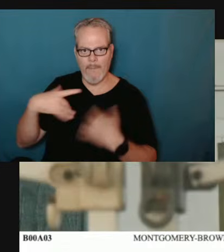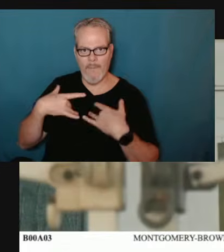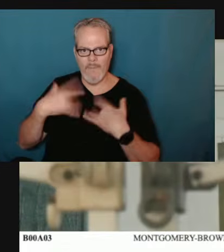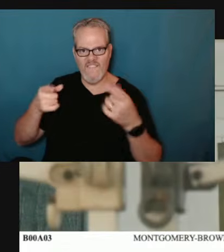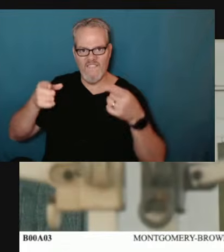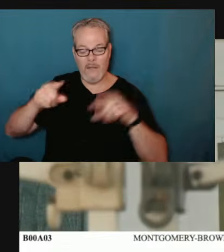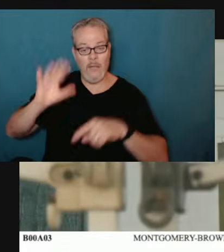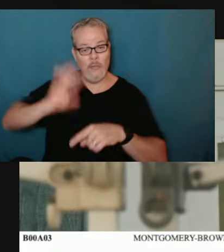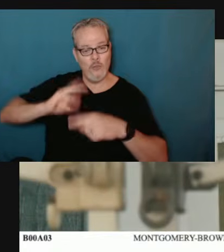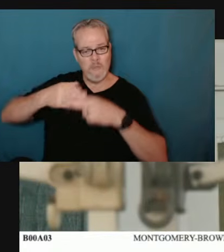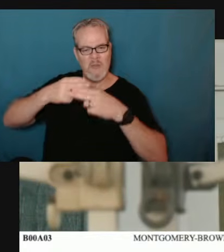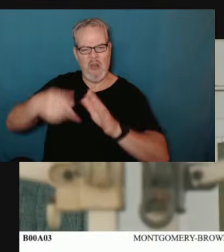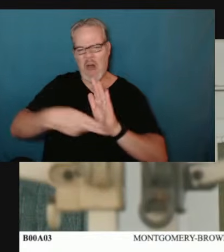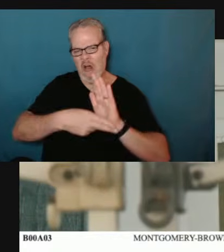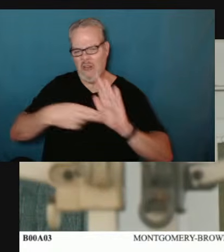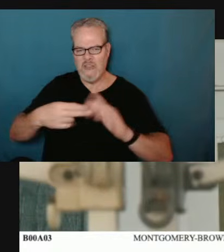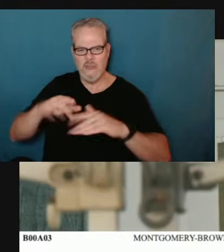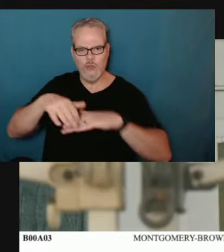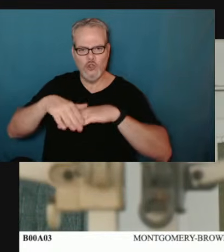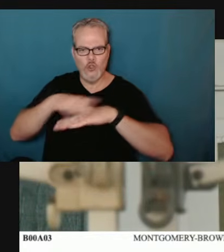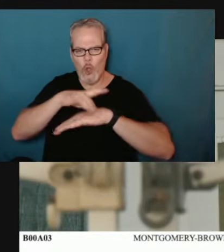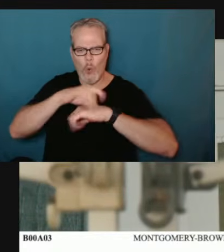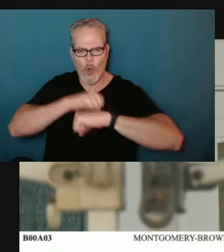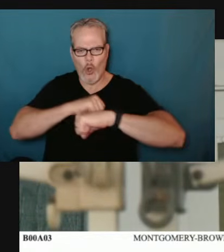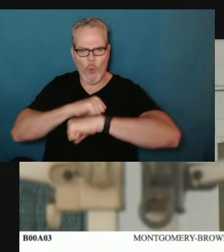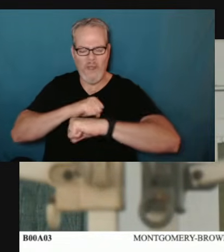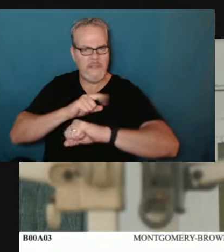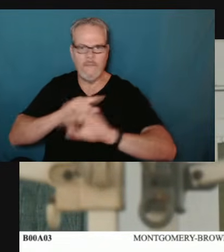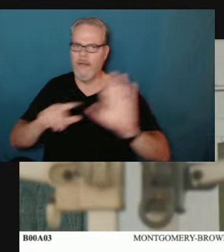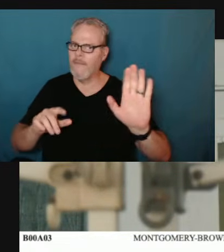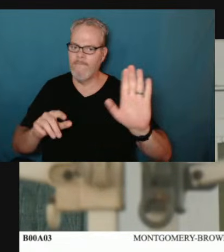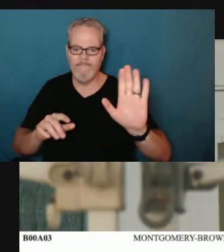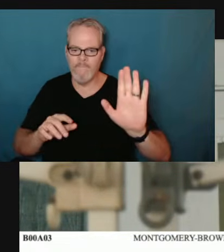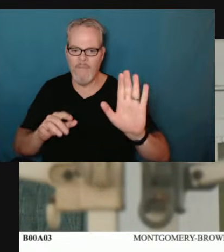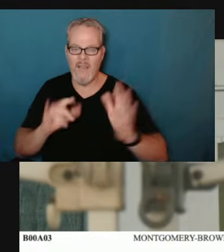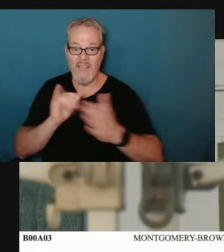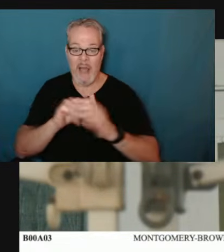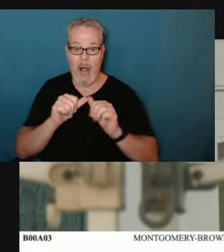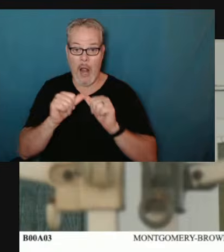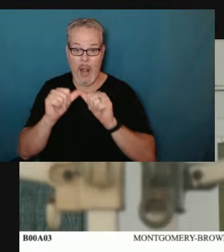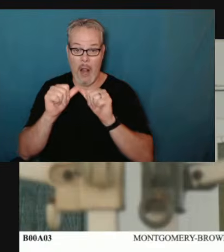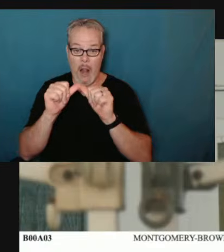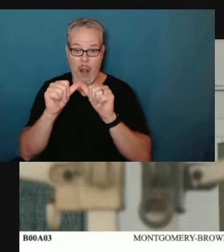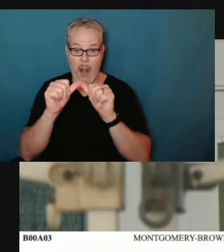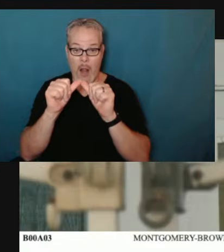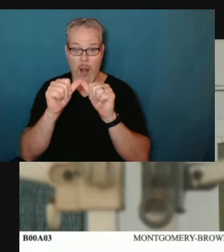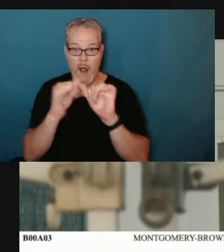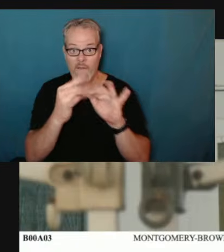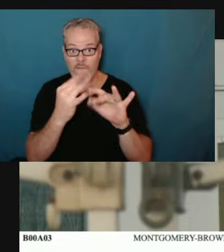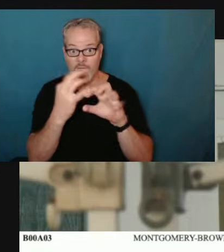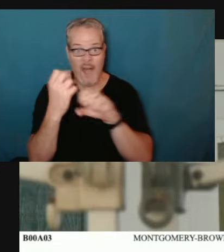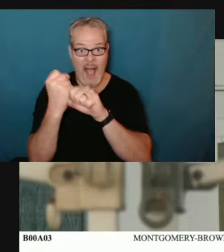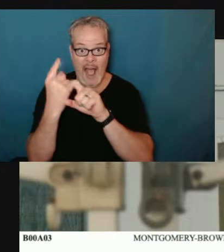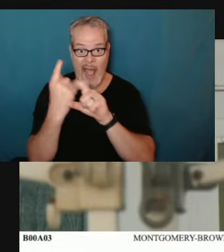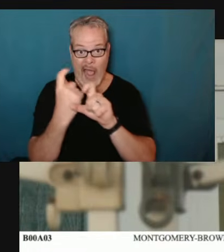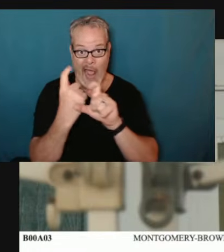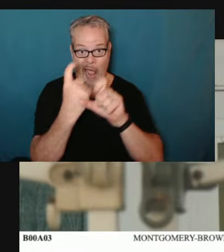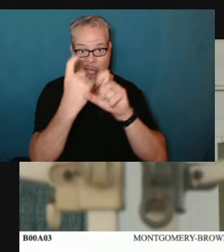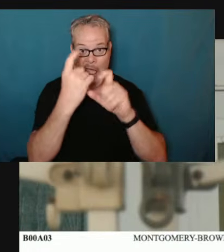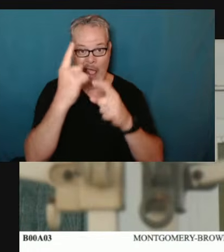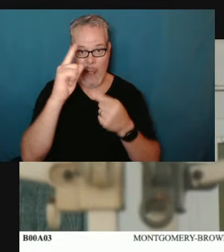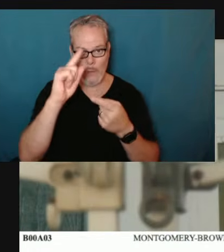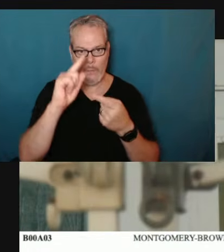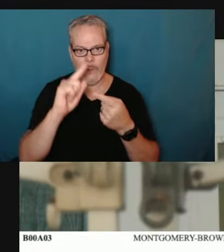energy equivalent to a magnitude 5 or 6 earthquake, but it would do so over a couple of days. And so we were able to track